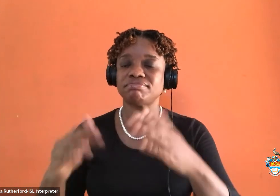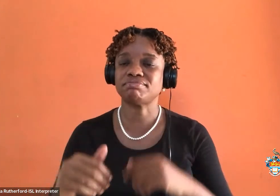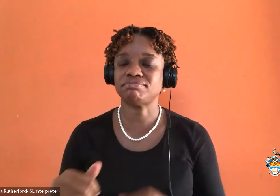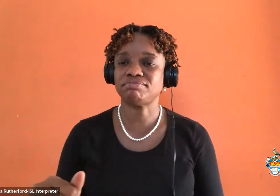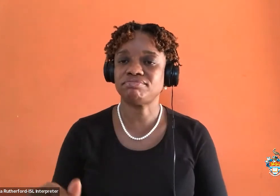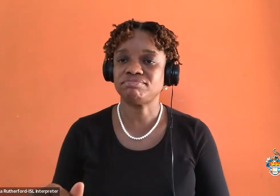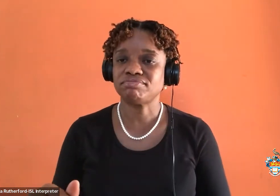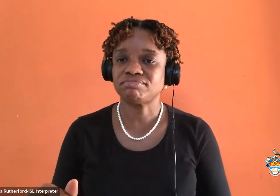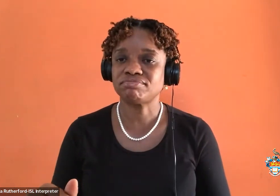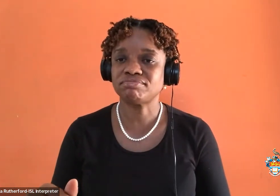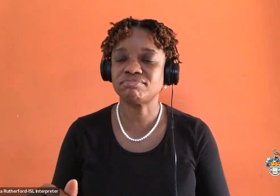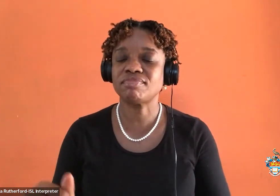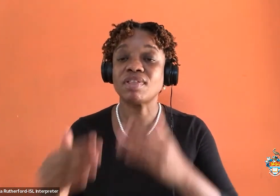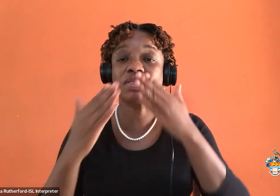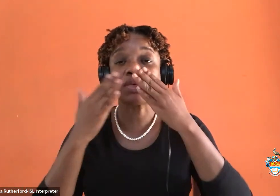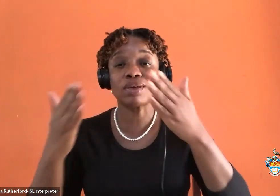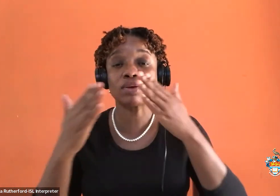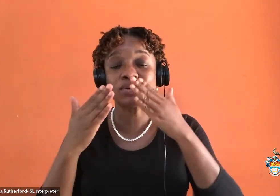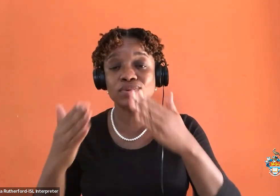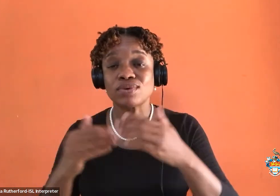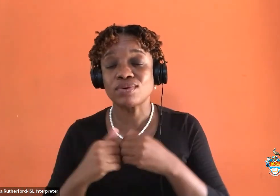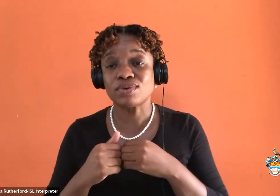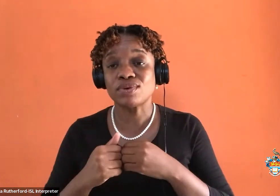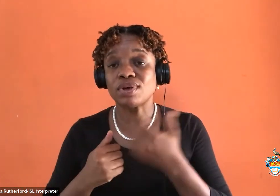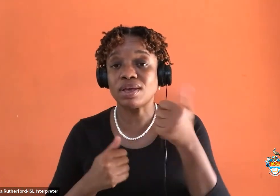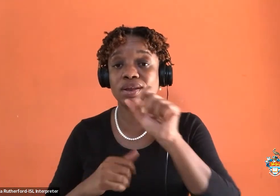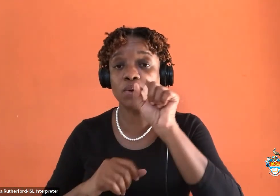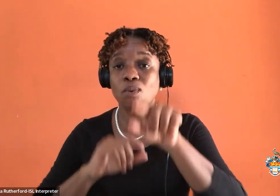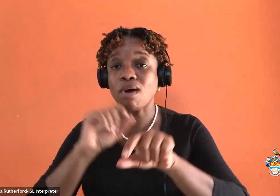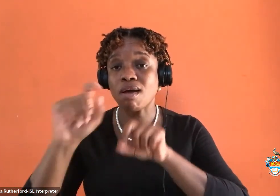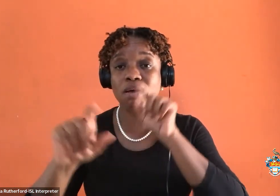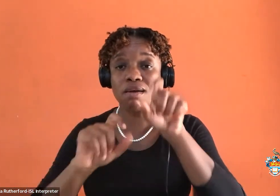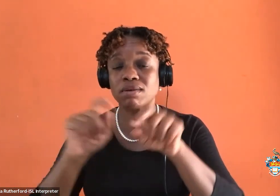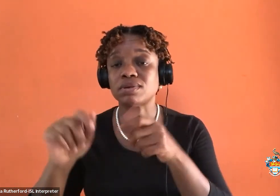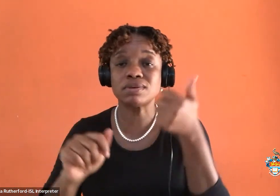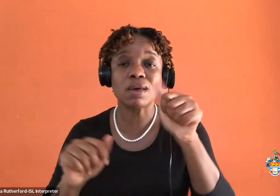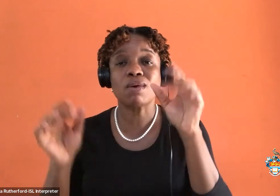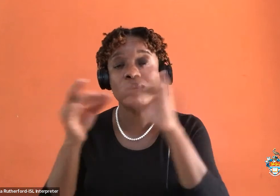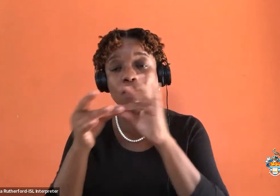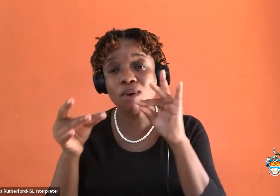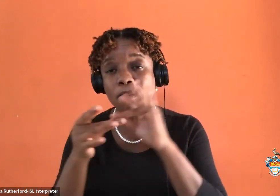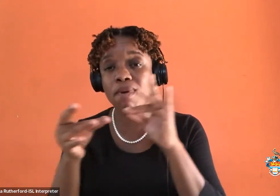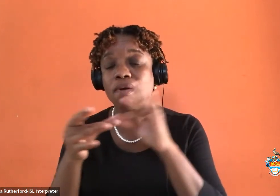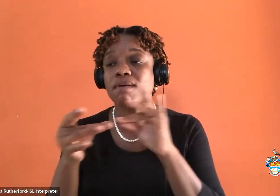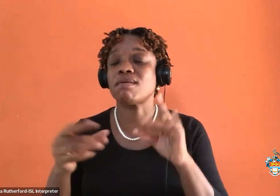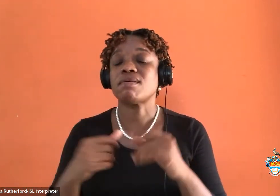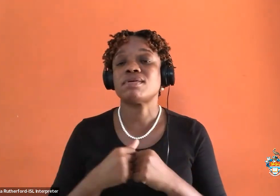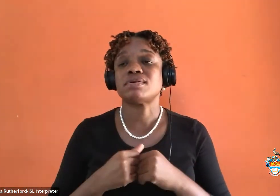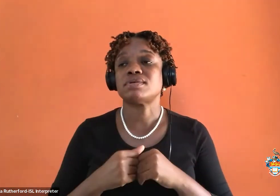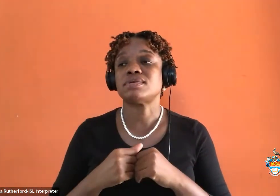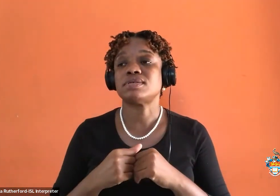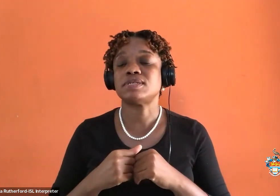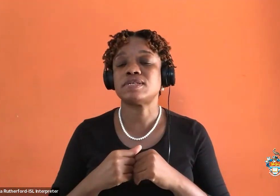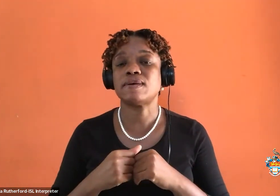Thank you very much. Are there any questions or comments at this time?